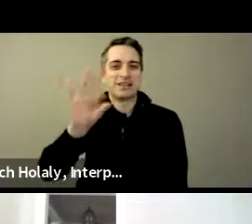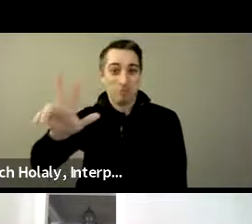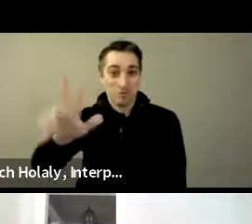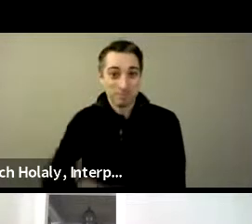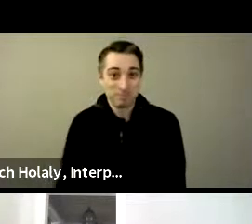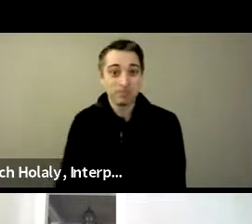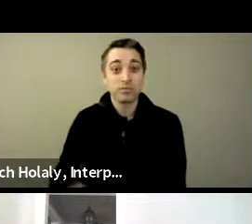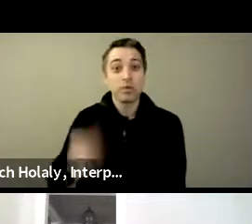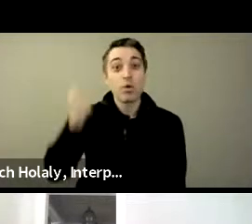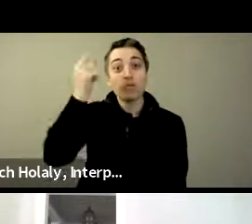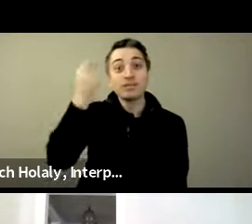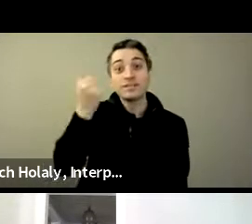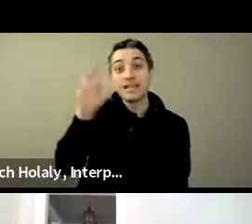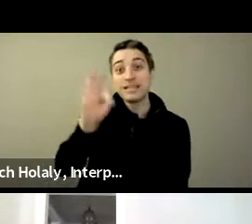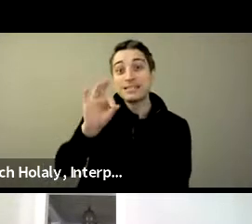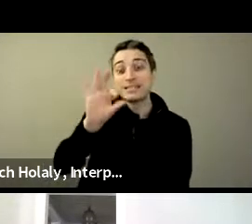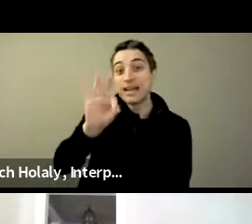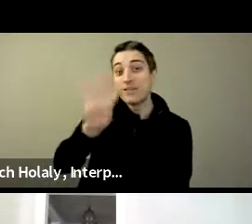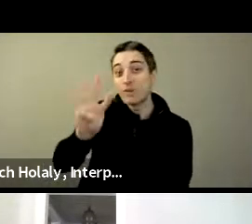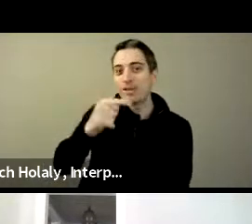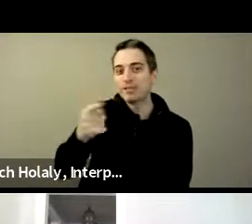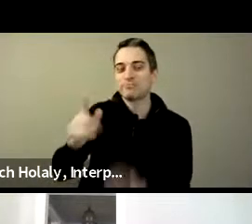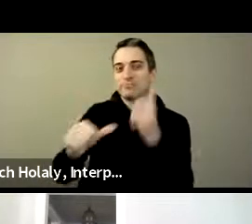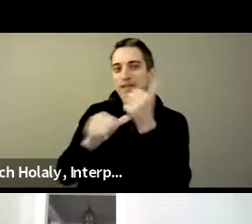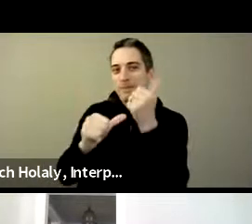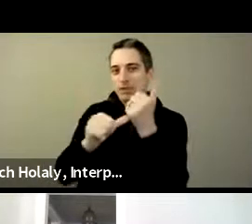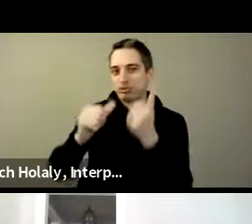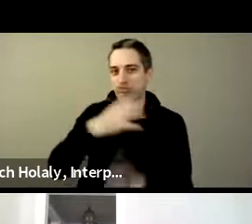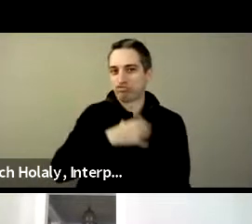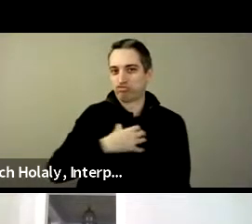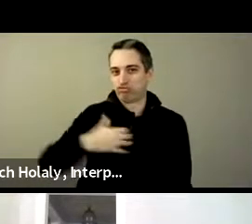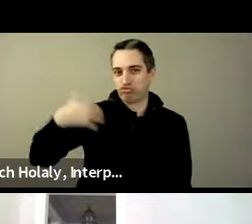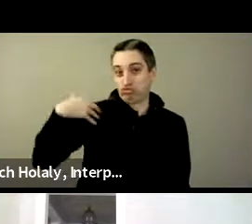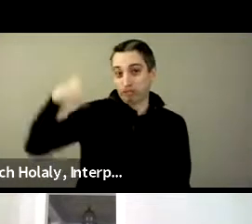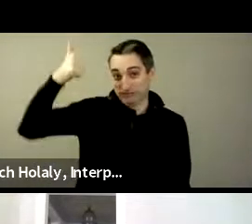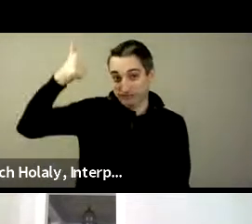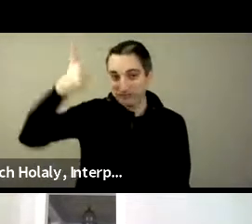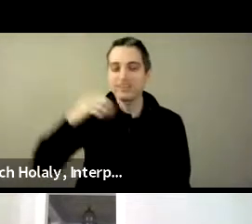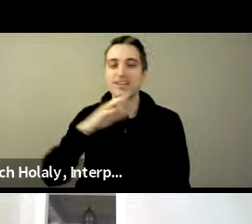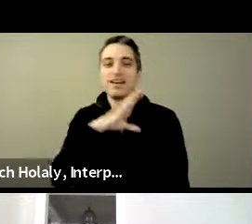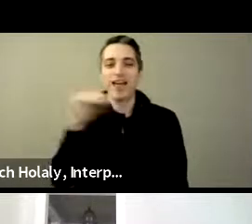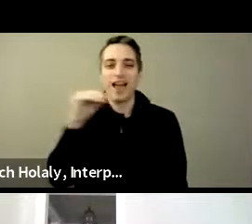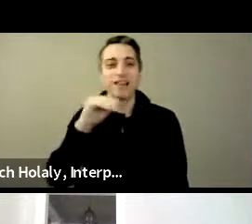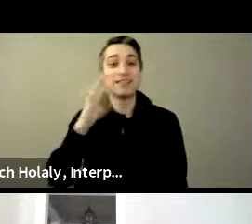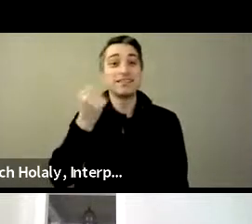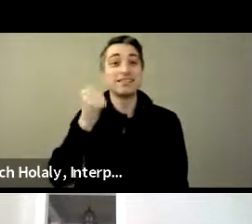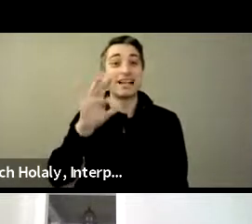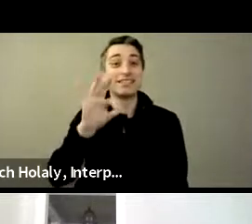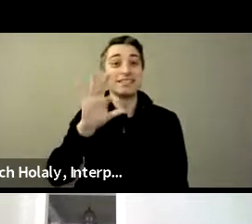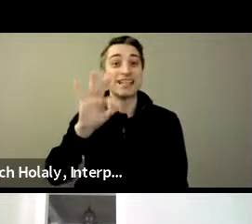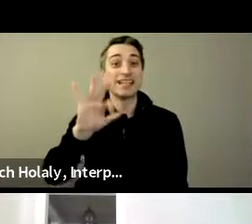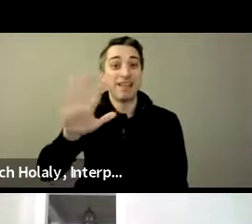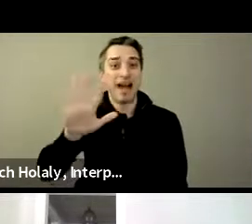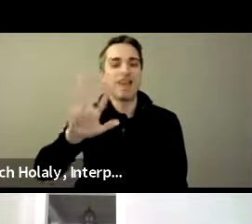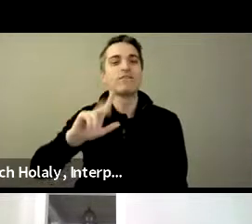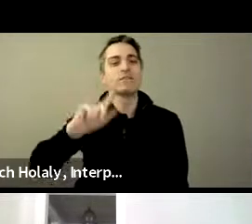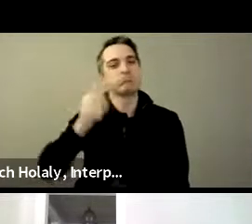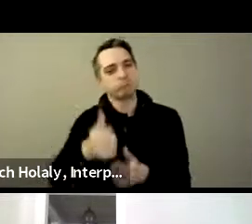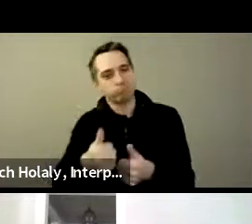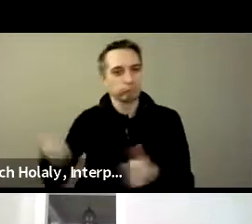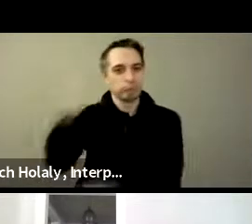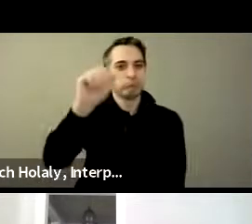in 1994 and to executive deputy chief in 1995, the only member ever to hold that